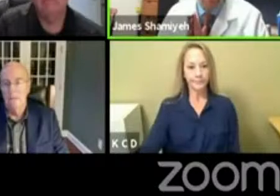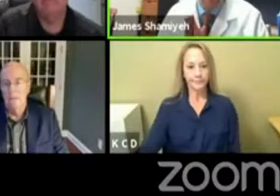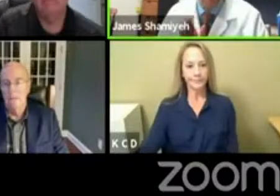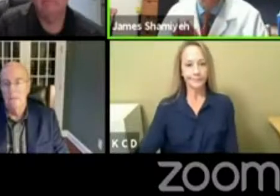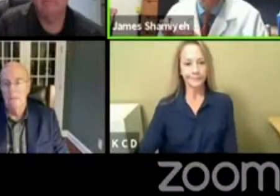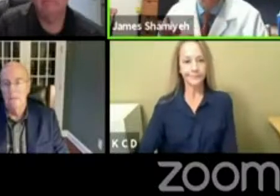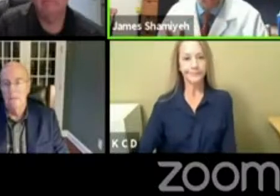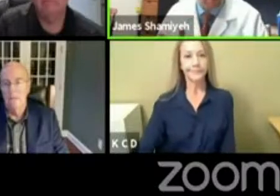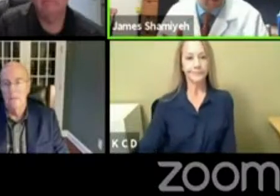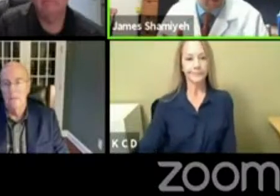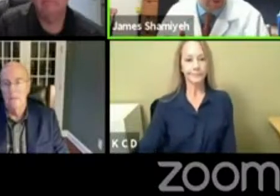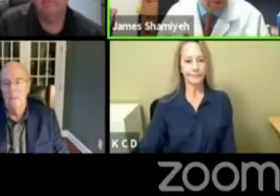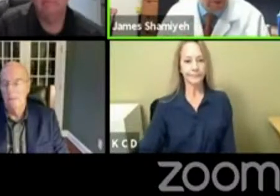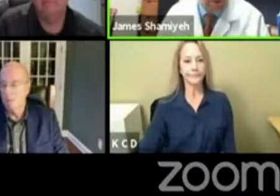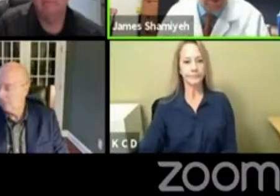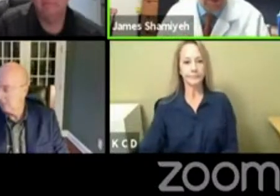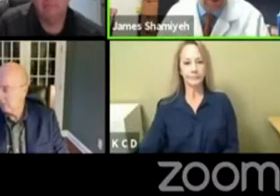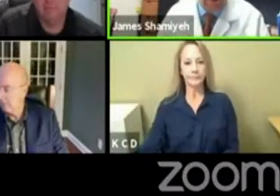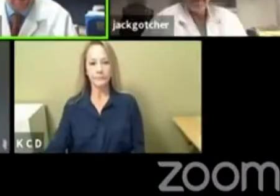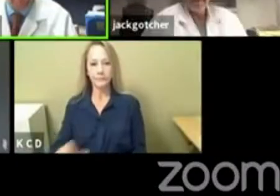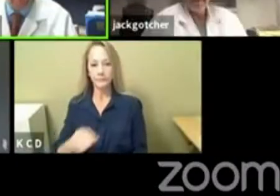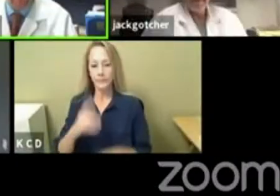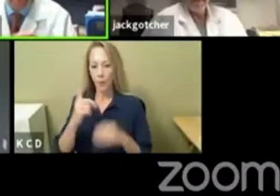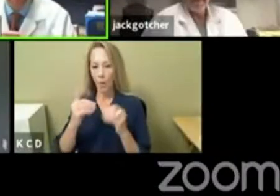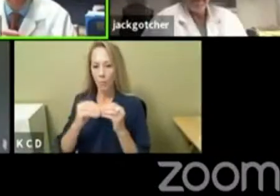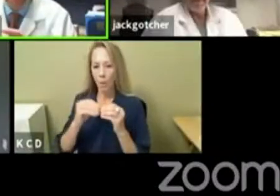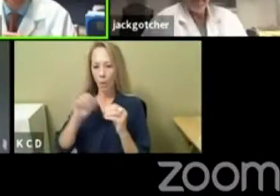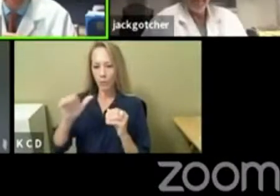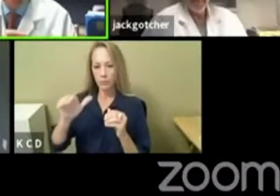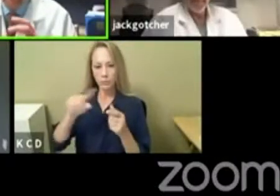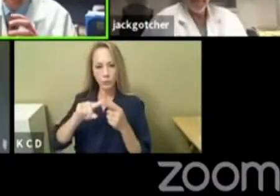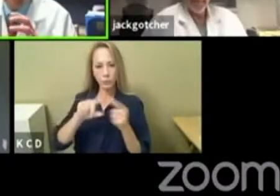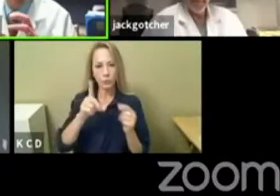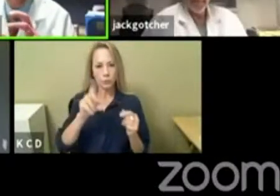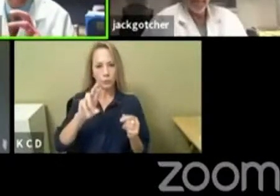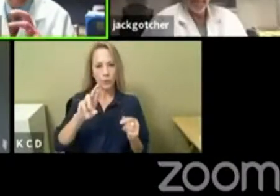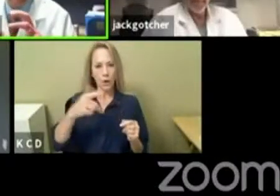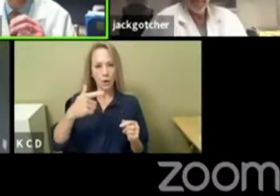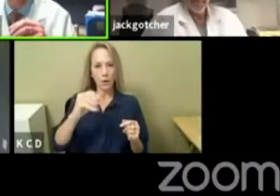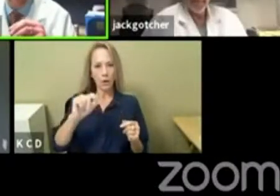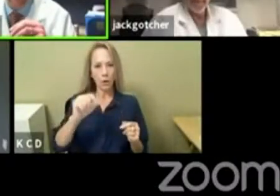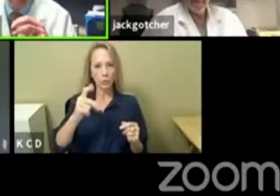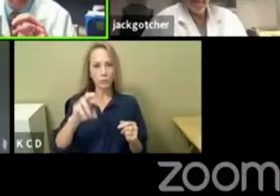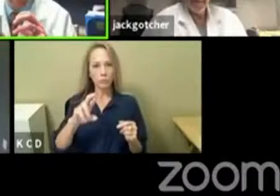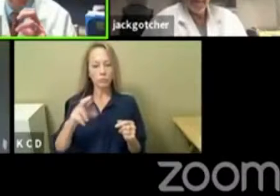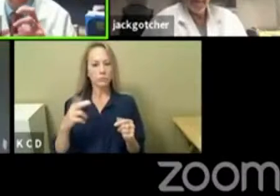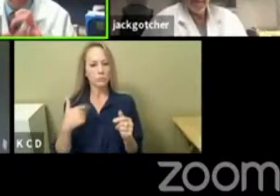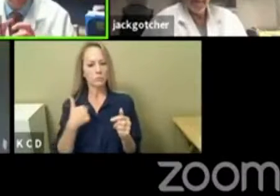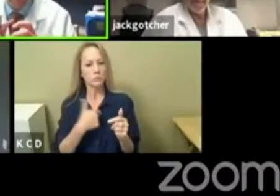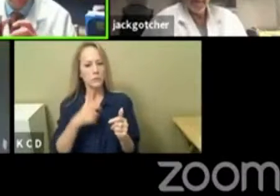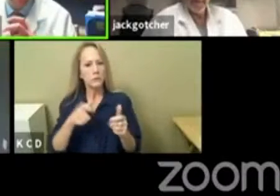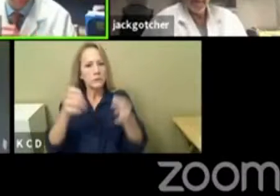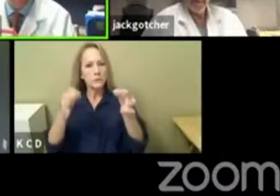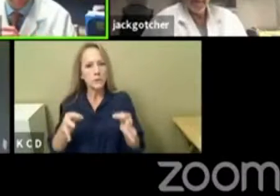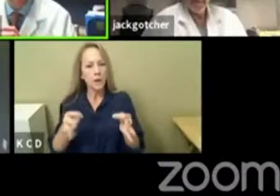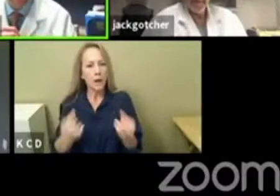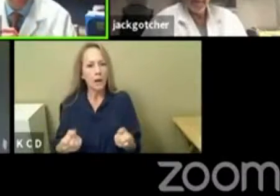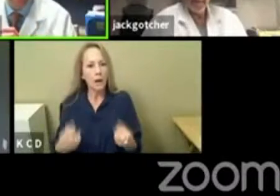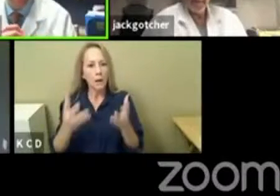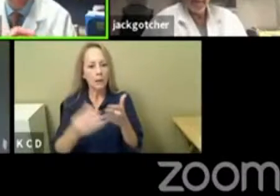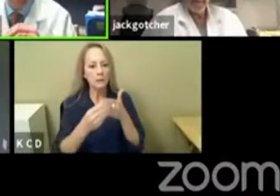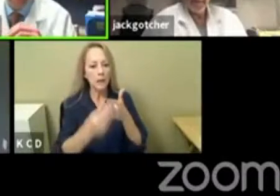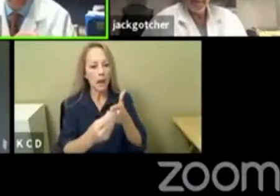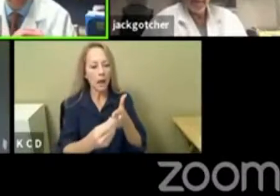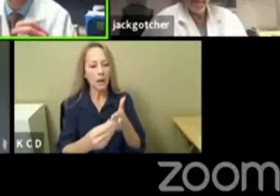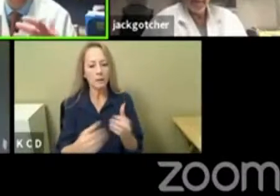So Dr. Gocher, one additional thing I'd add is that I think we need to decide how much these are guidance versus absolute.